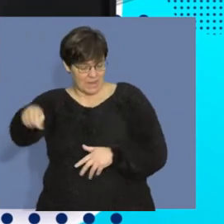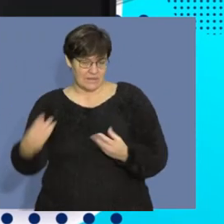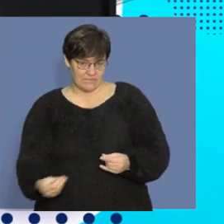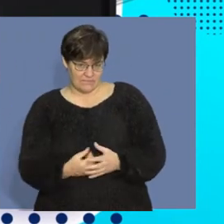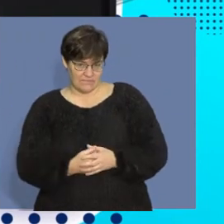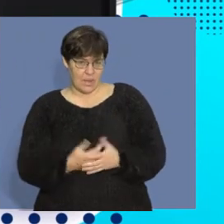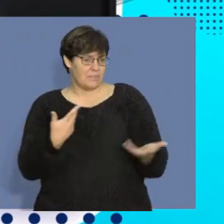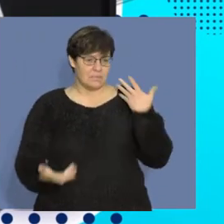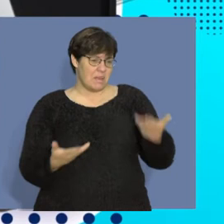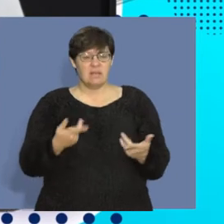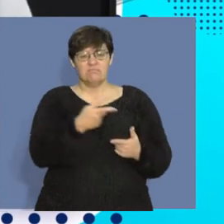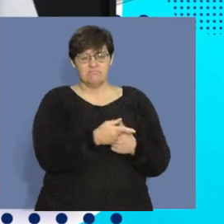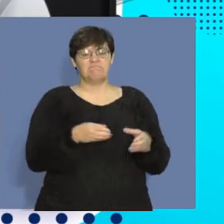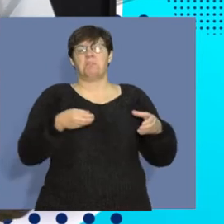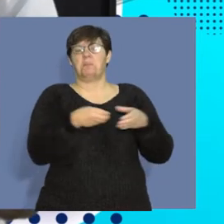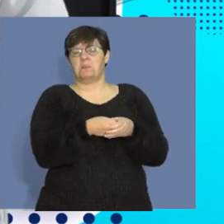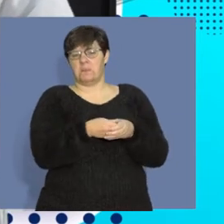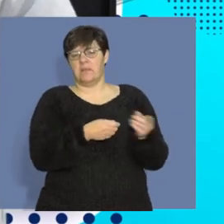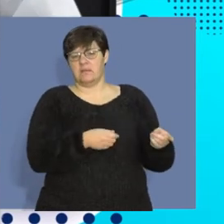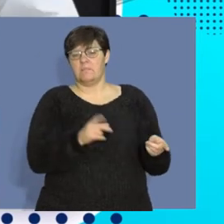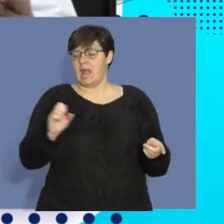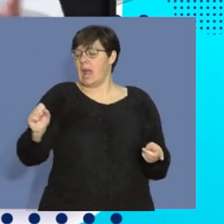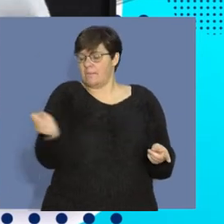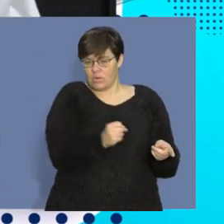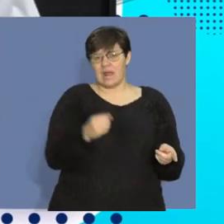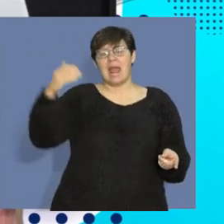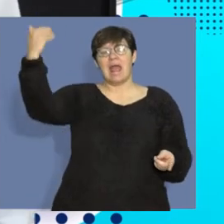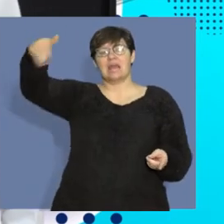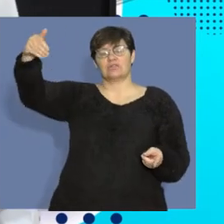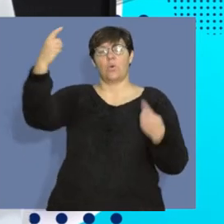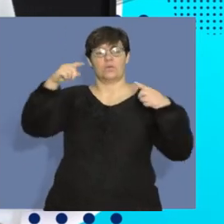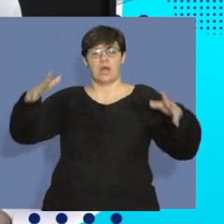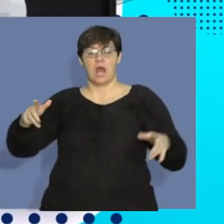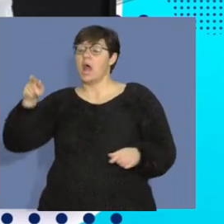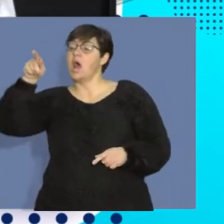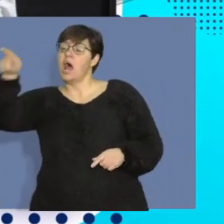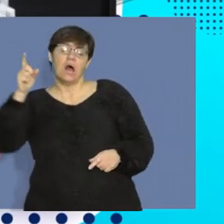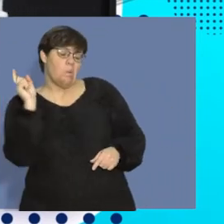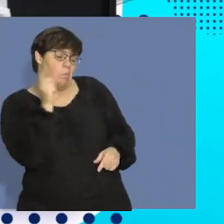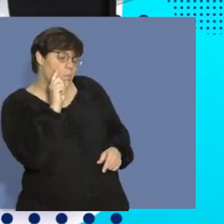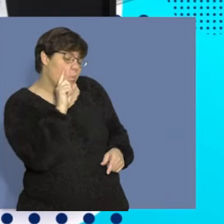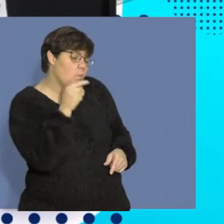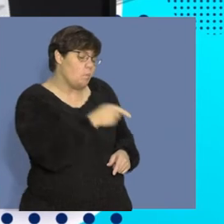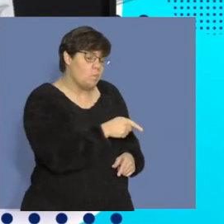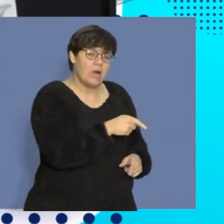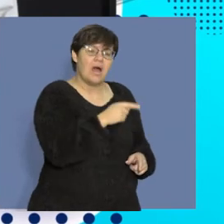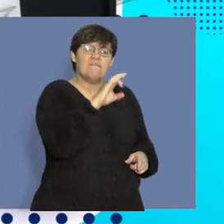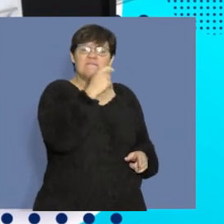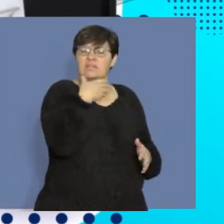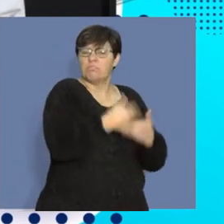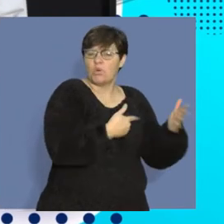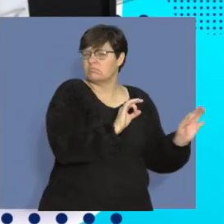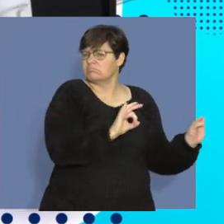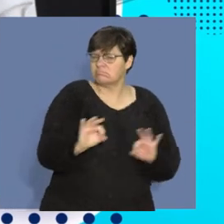But yes, you could have a business that determines, okay, let's just appoint an external auditor to check whether our